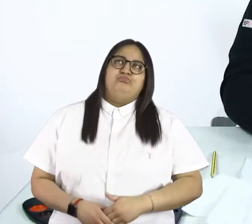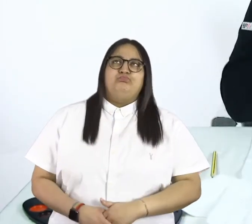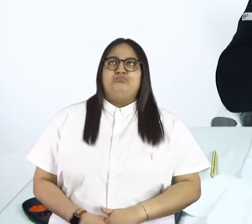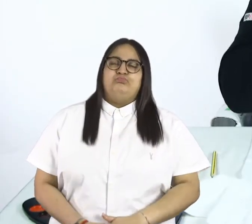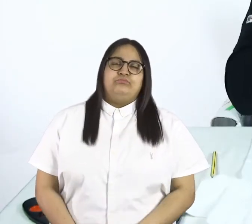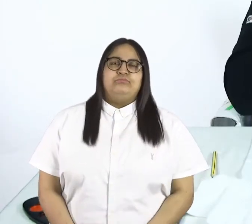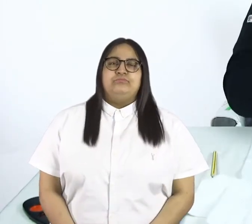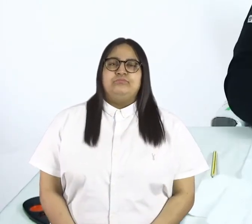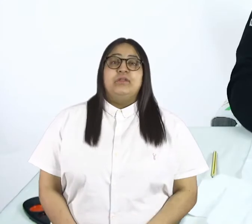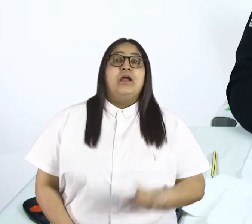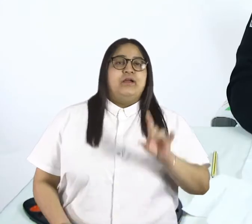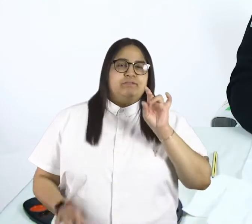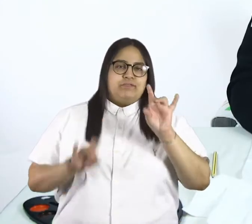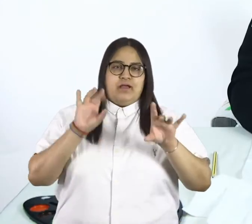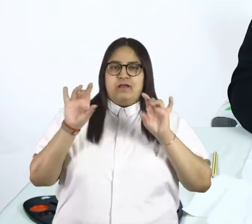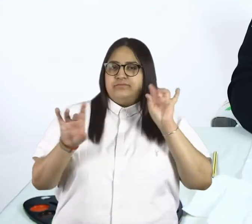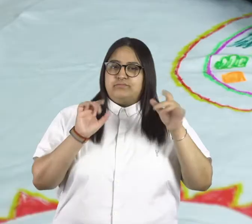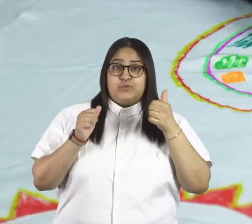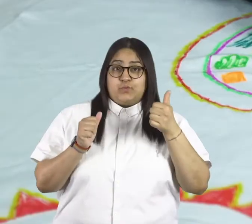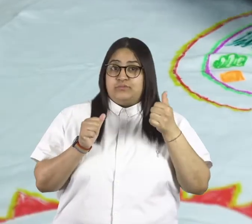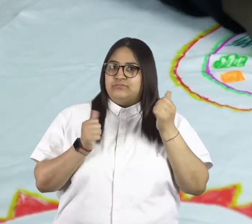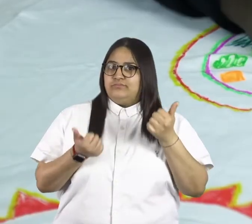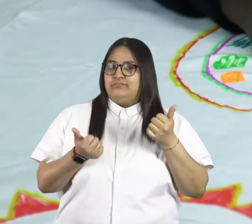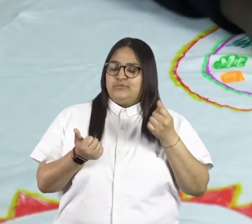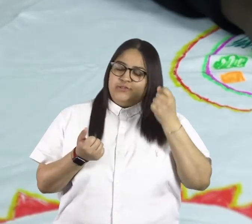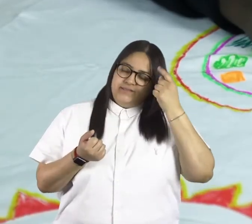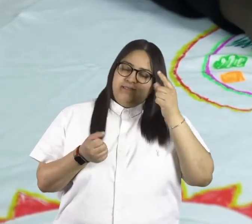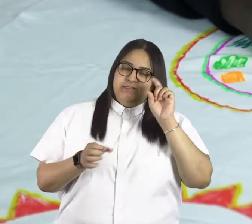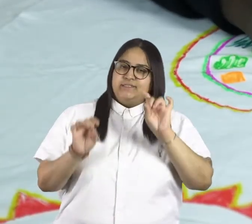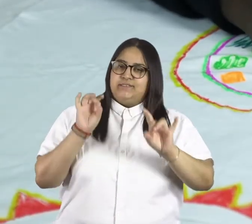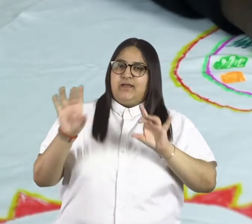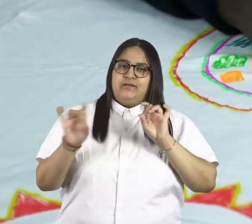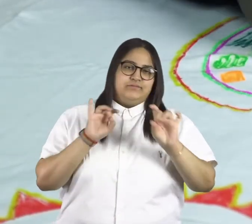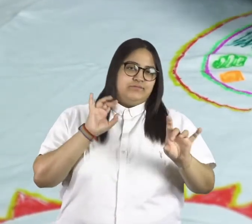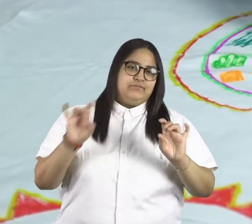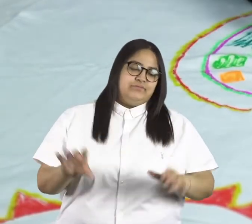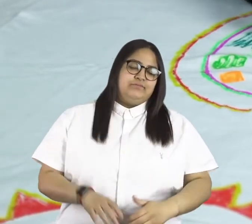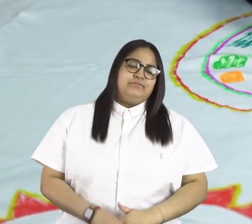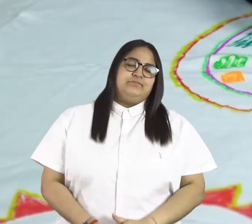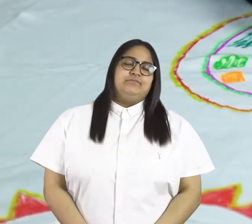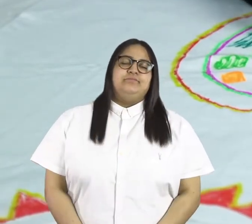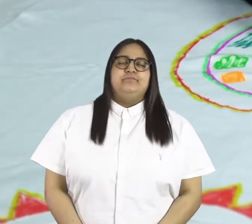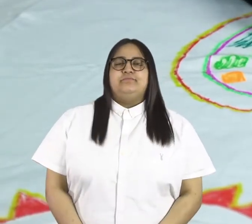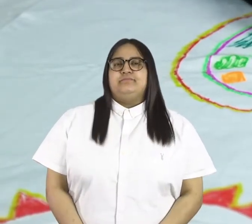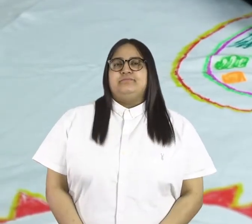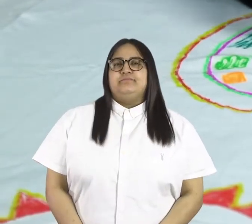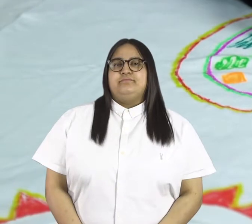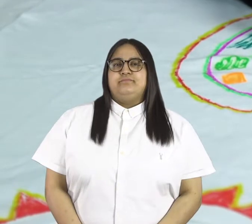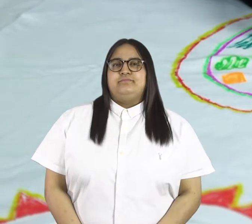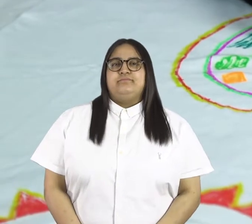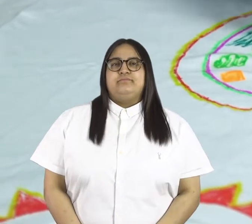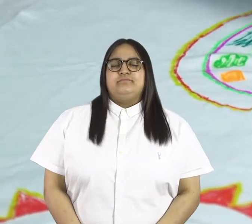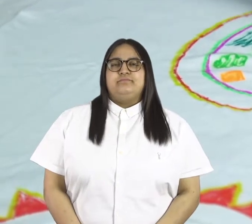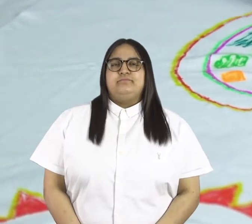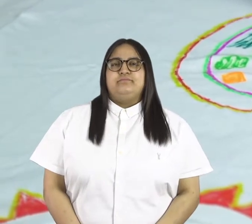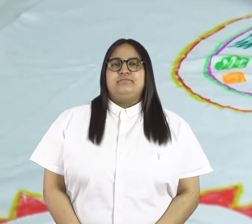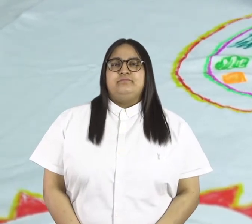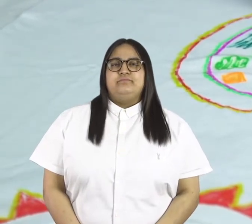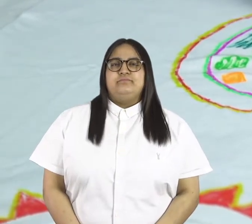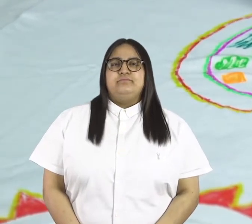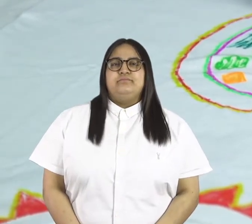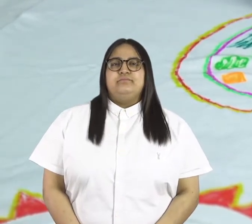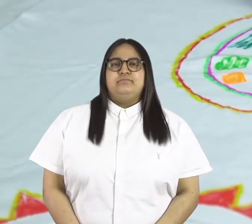Stars, that's a good one. there's two ways you can draw a star. You can either